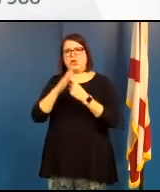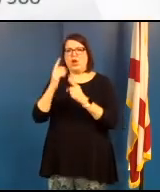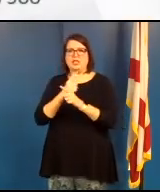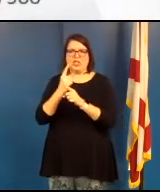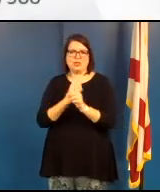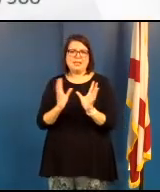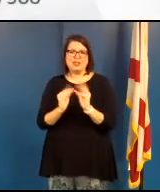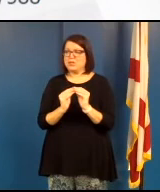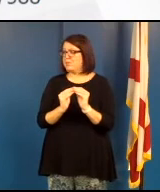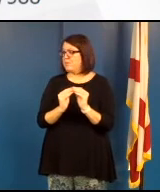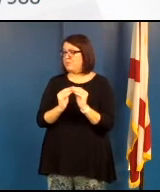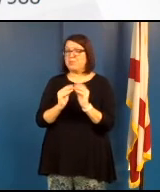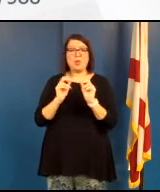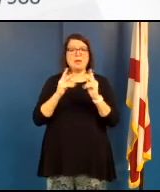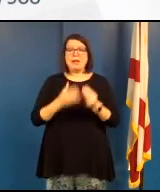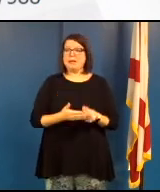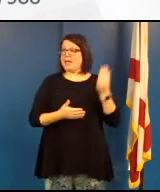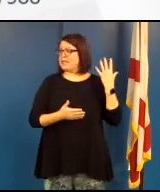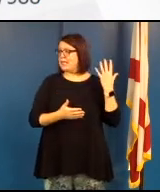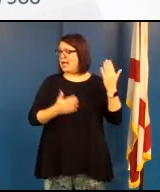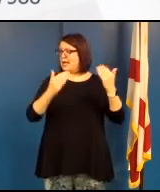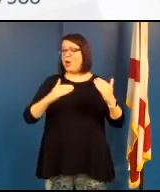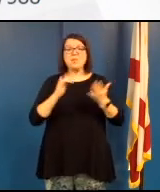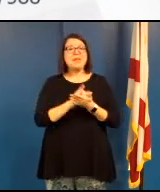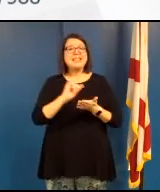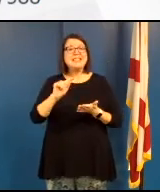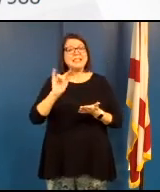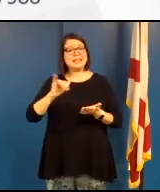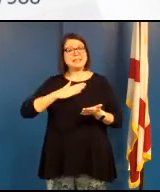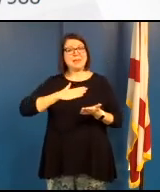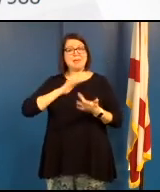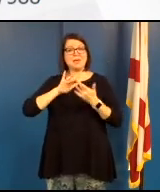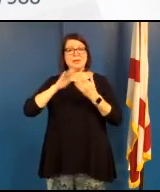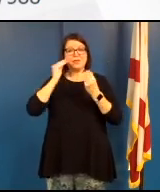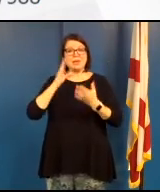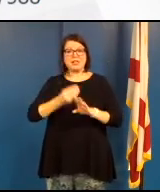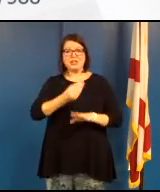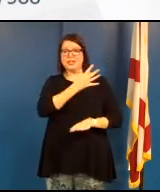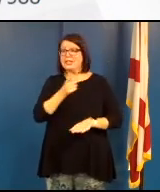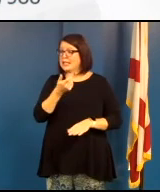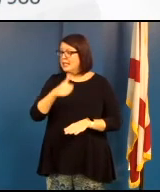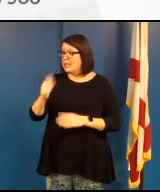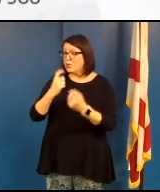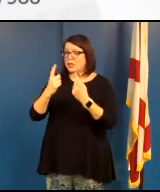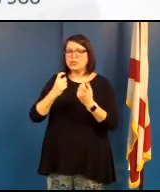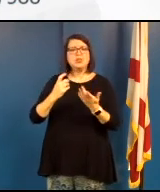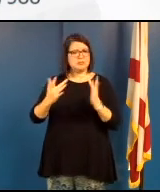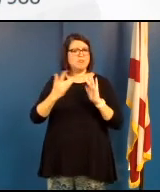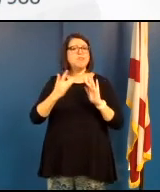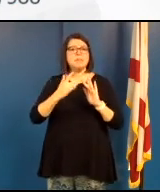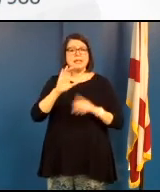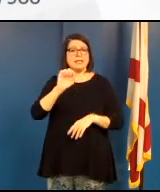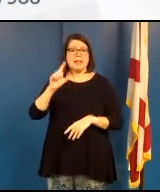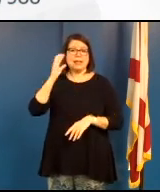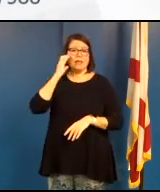And that's it. I thought that was the last one. So there's my information. If any of y'all have any questions, feel free to reach out. That's my cell phone. I'm always